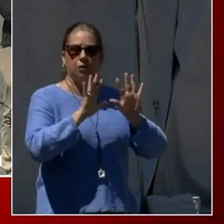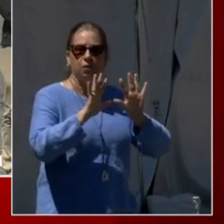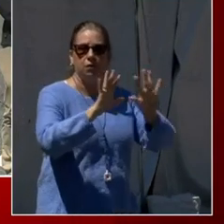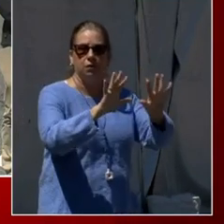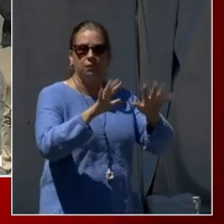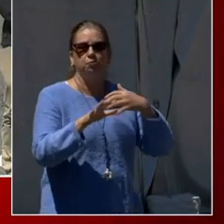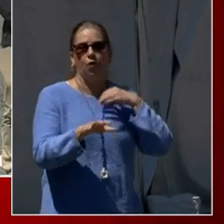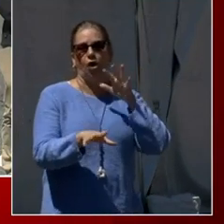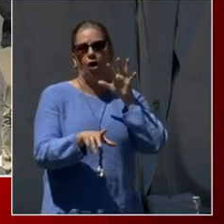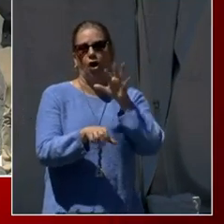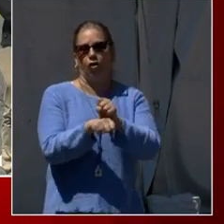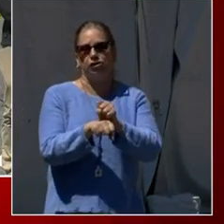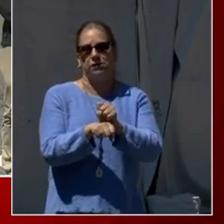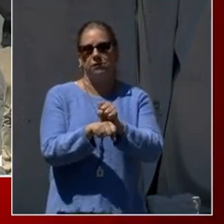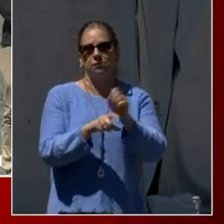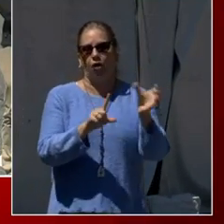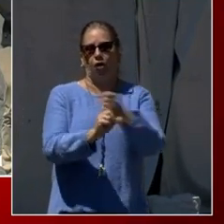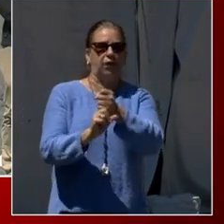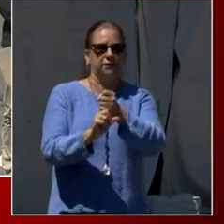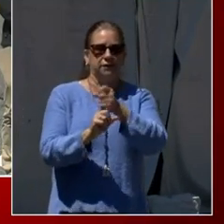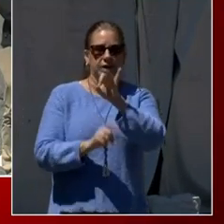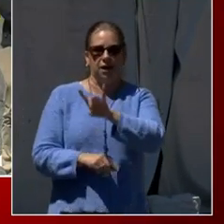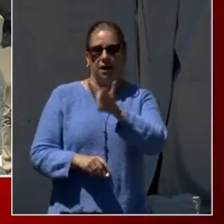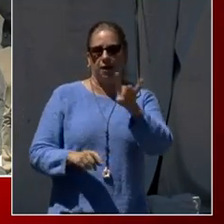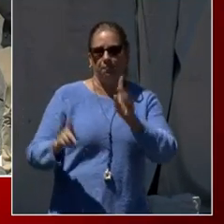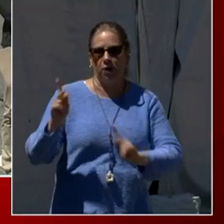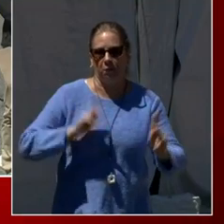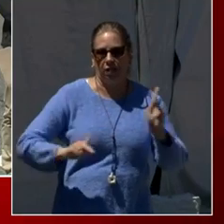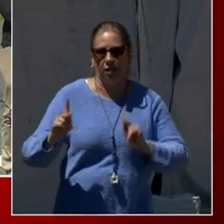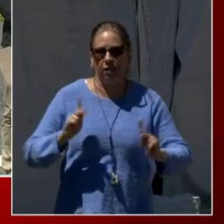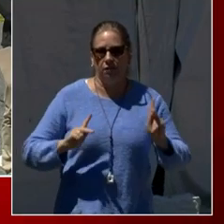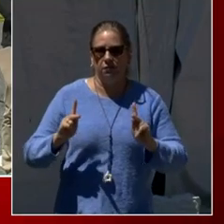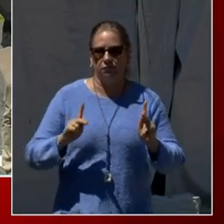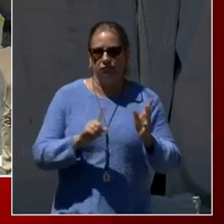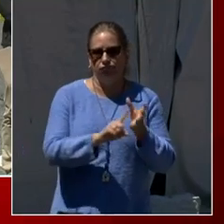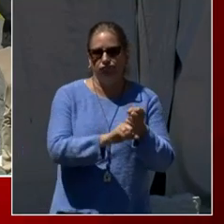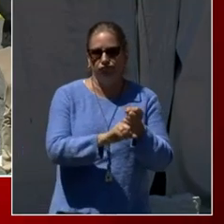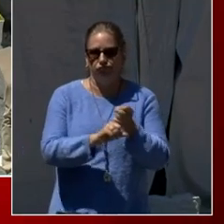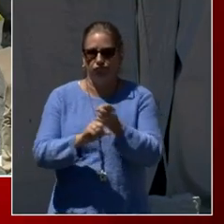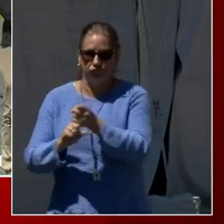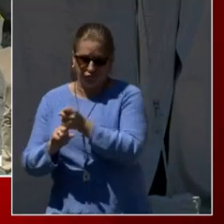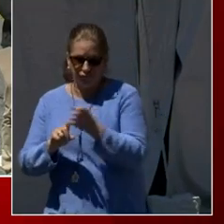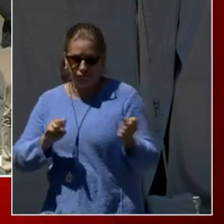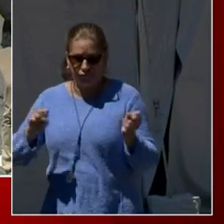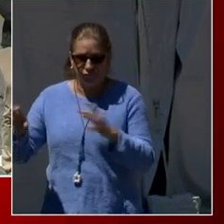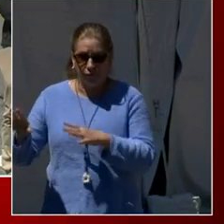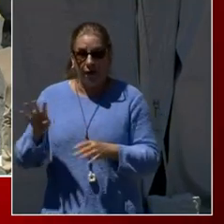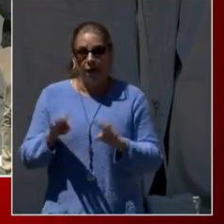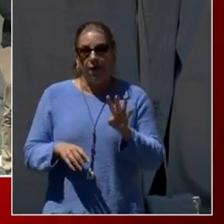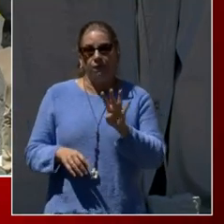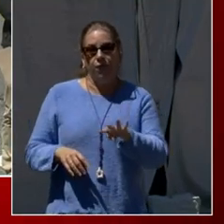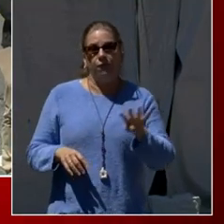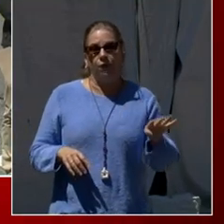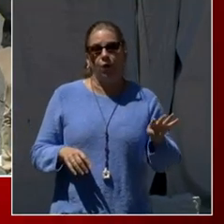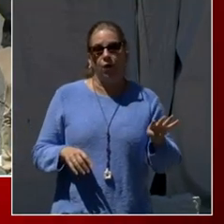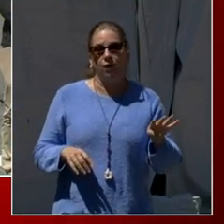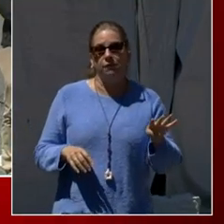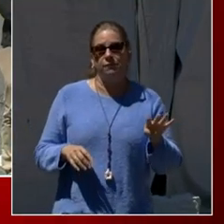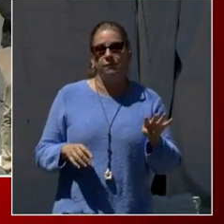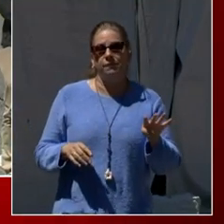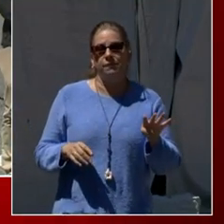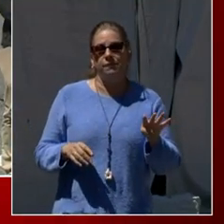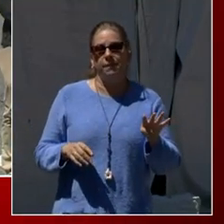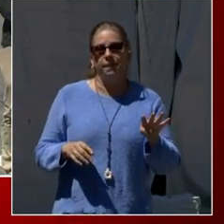arrests. 44 of those individuals, so half of those individuals, were charged with